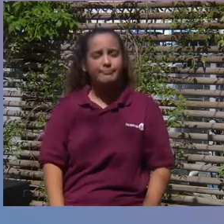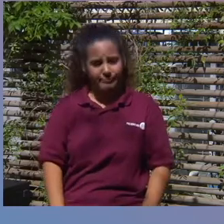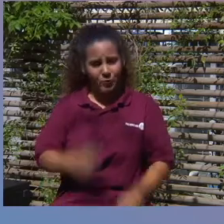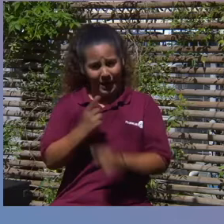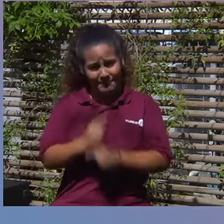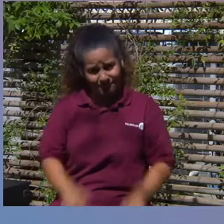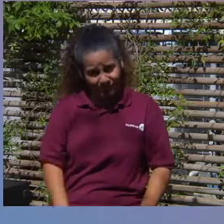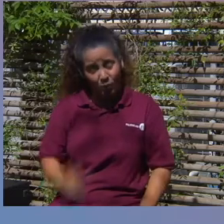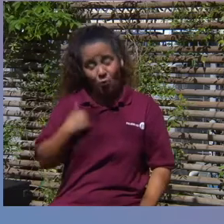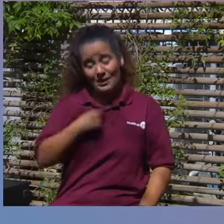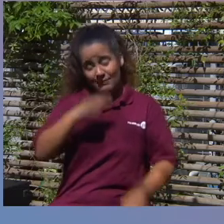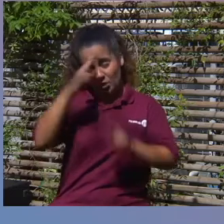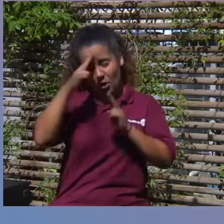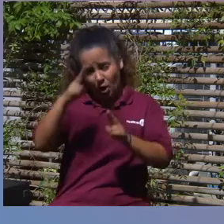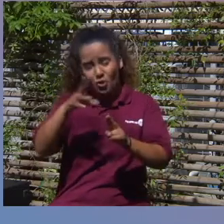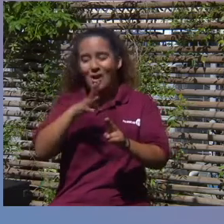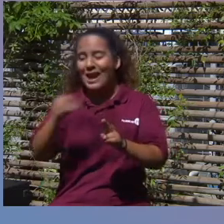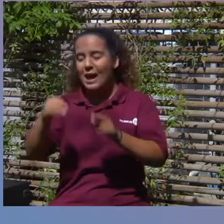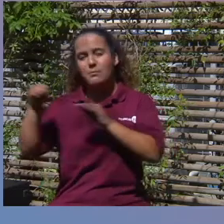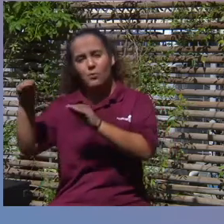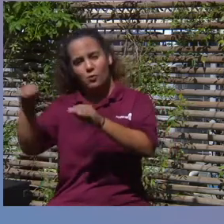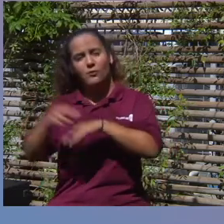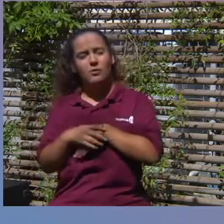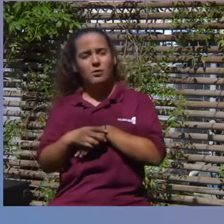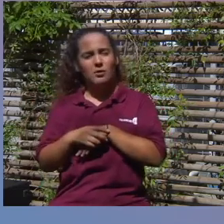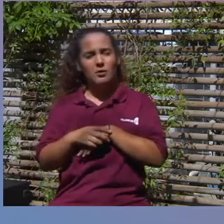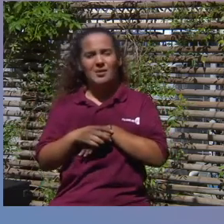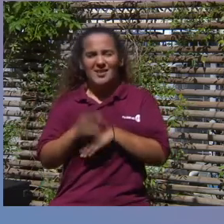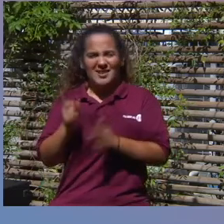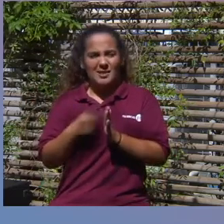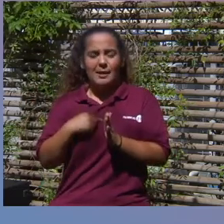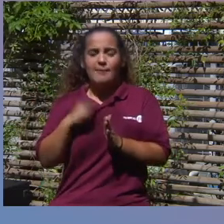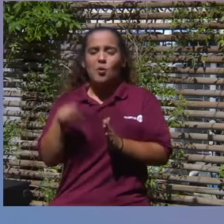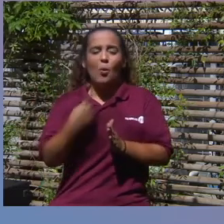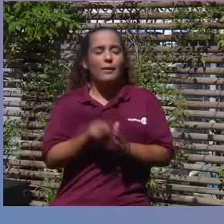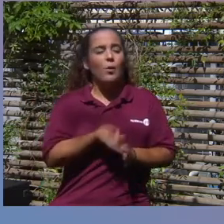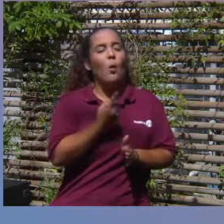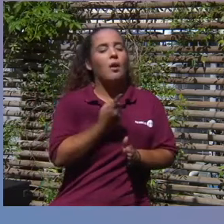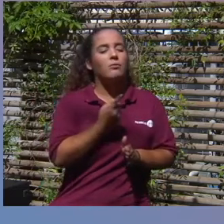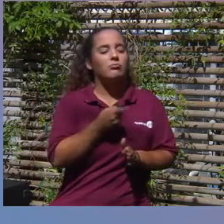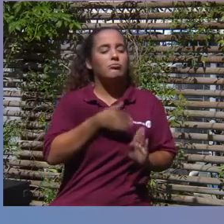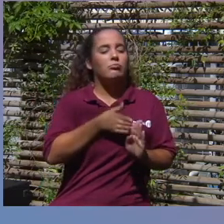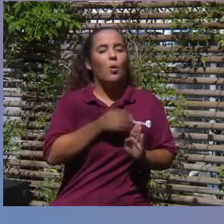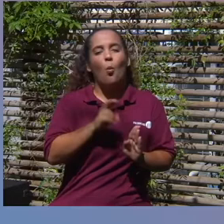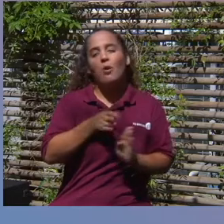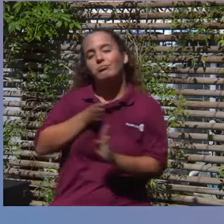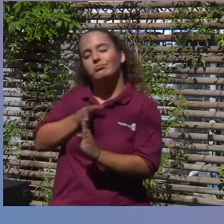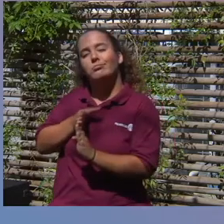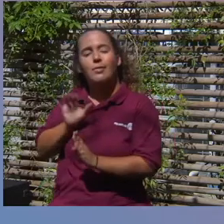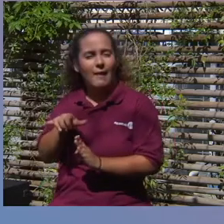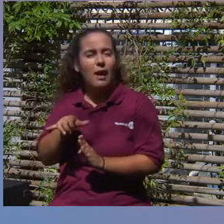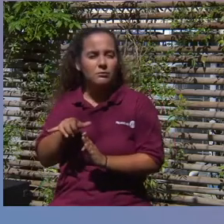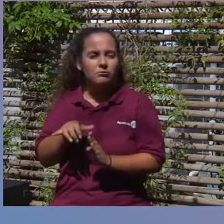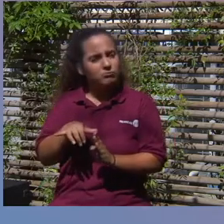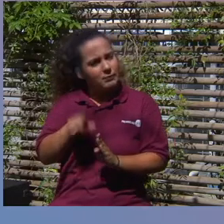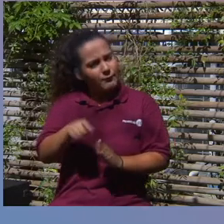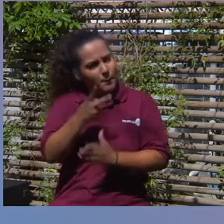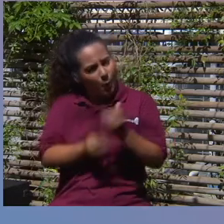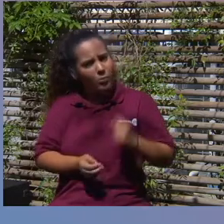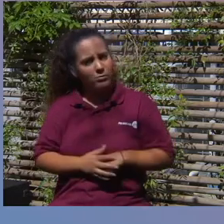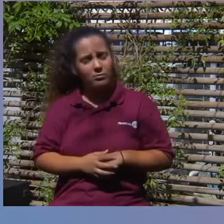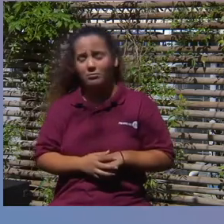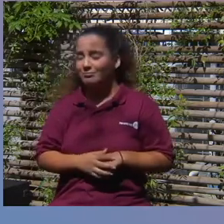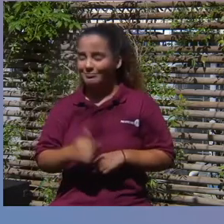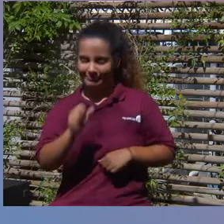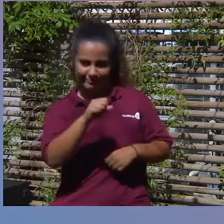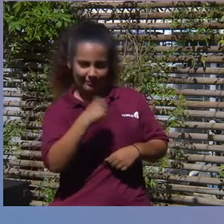Right? To honor and move. Yeah. And sometimes we only do one or the other. Well, that's a deep conversation. You know, I'm from